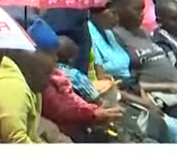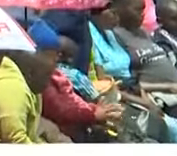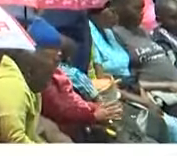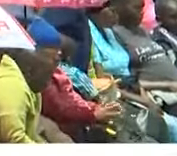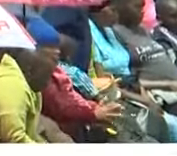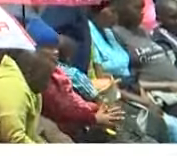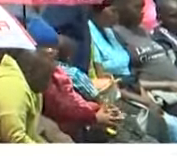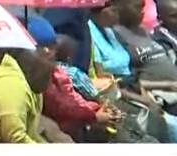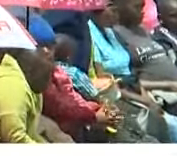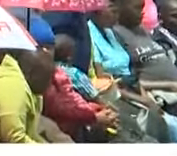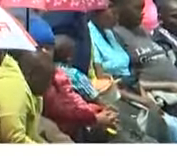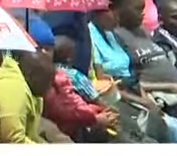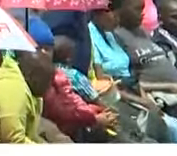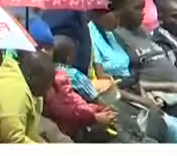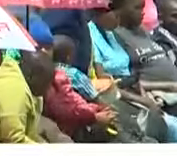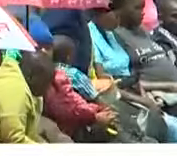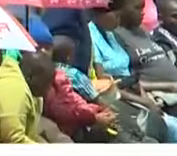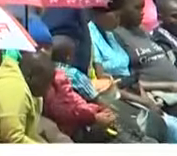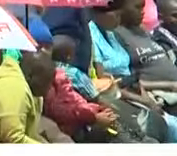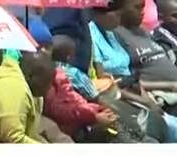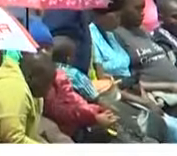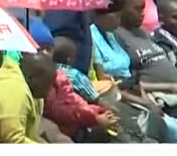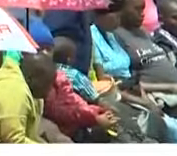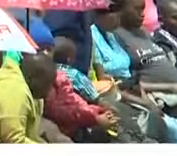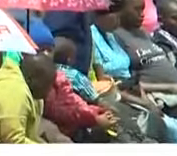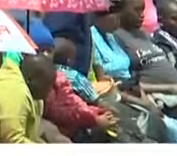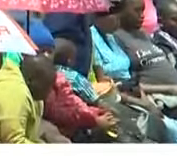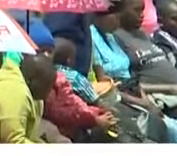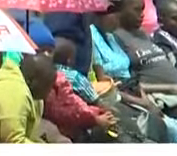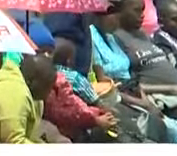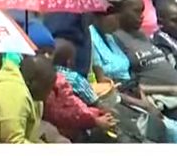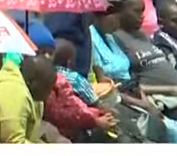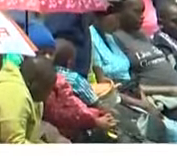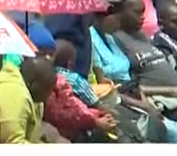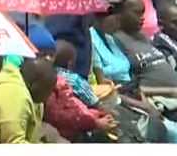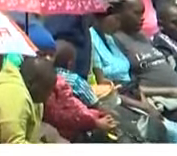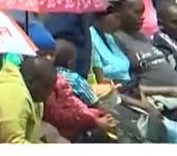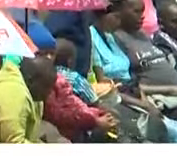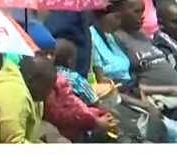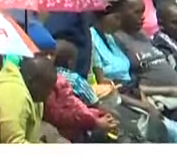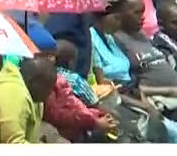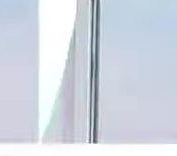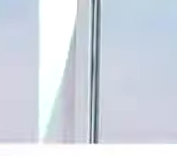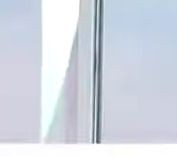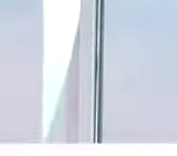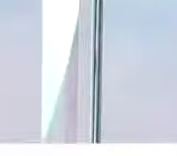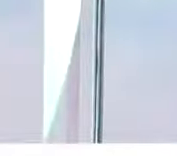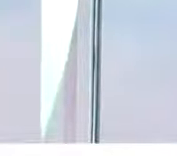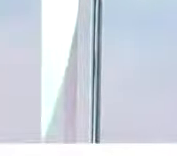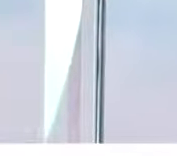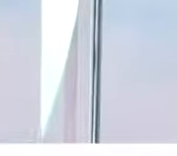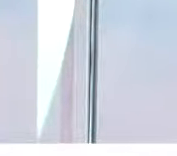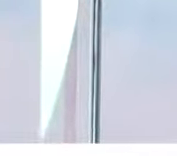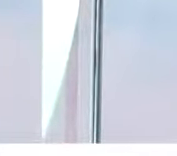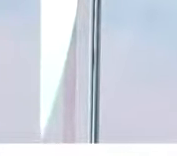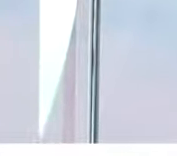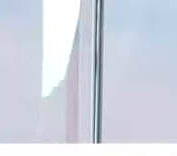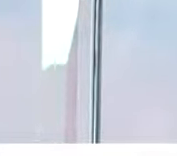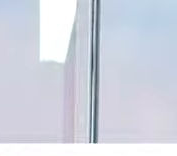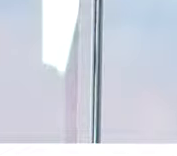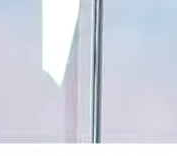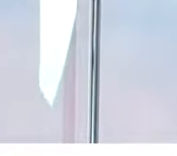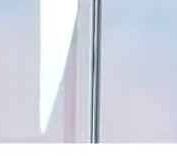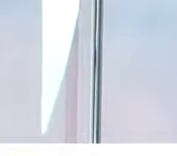regulated, with workers having limited job security, restricted access to